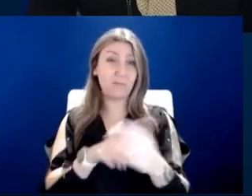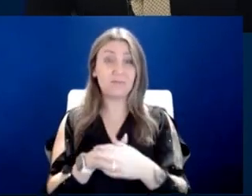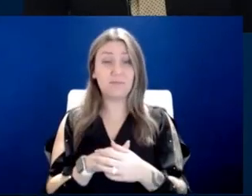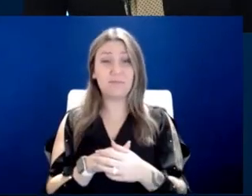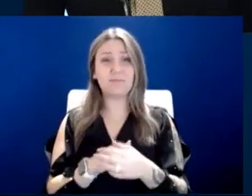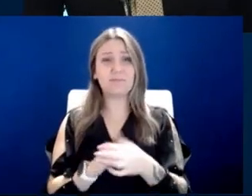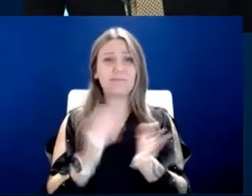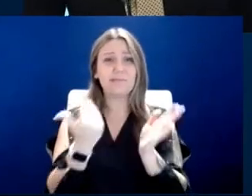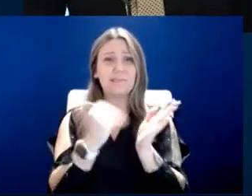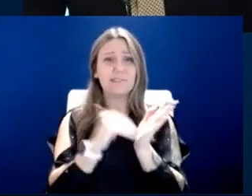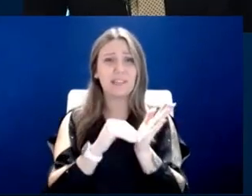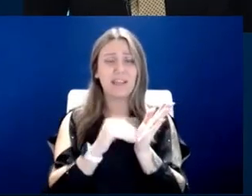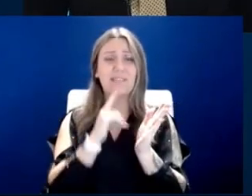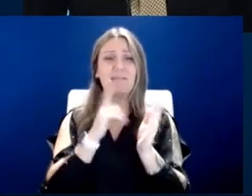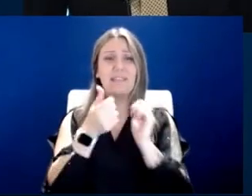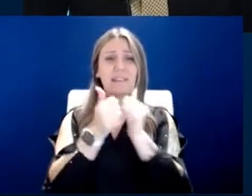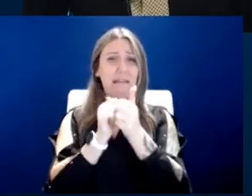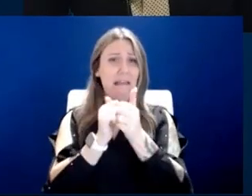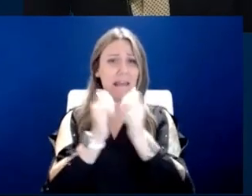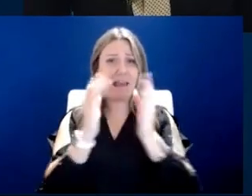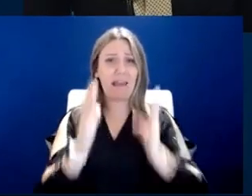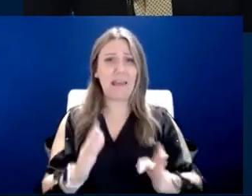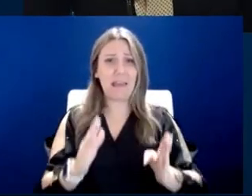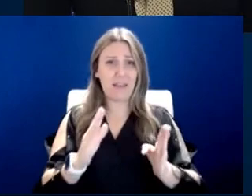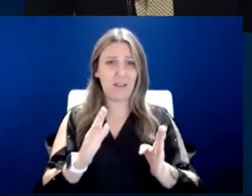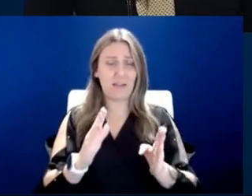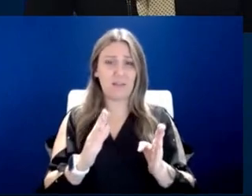athlete, the idea is to give them a very well-rounded